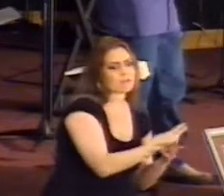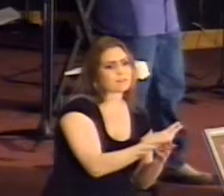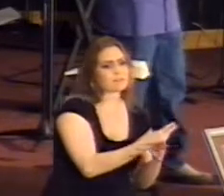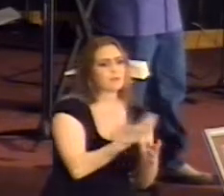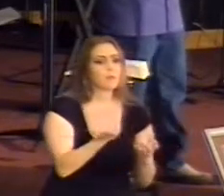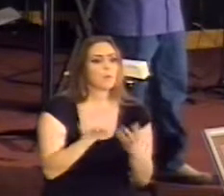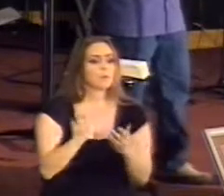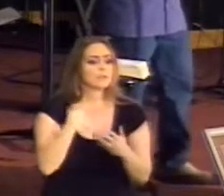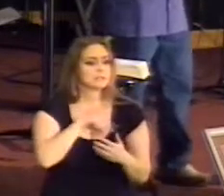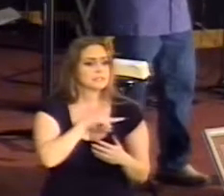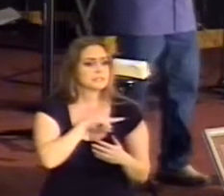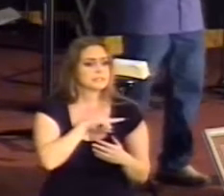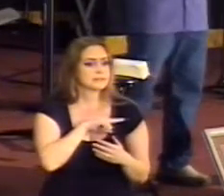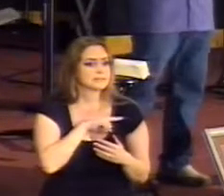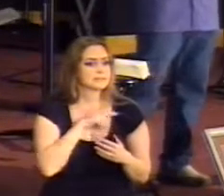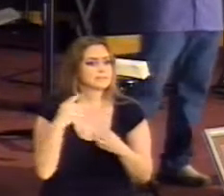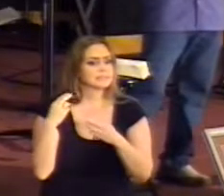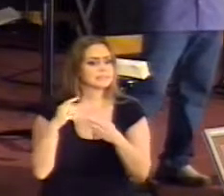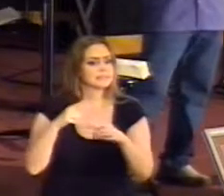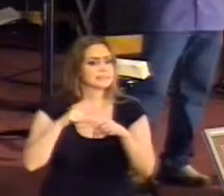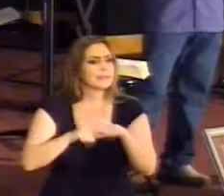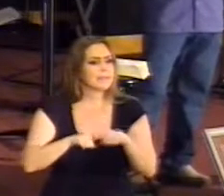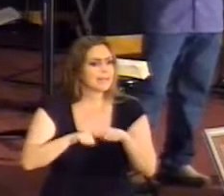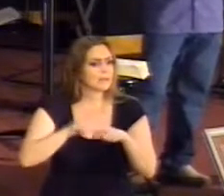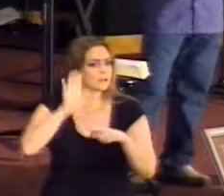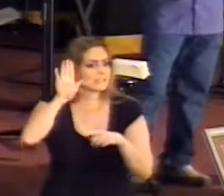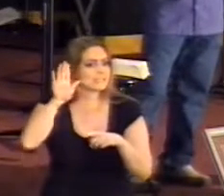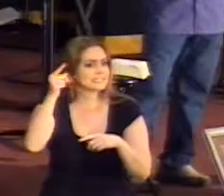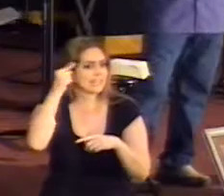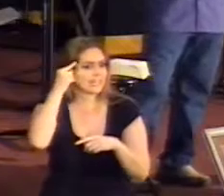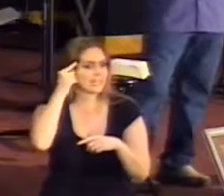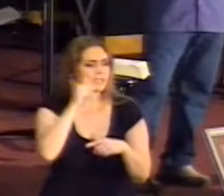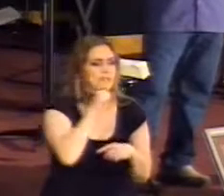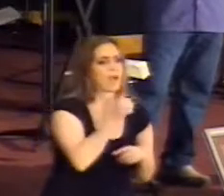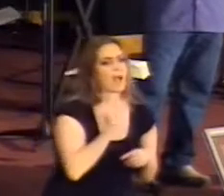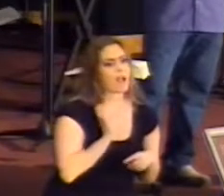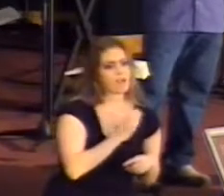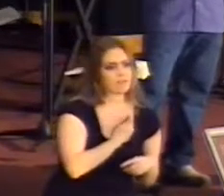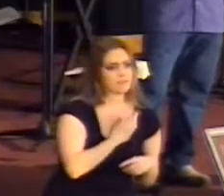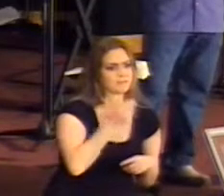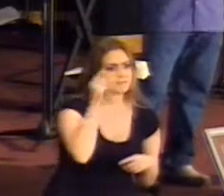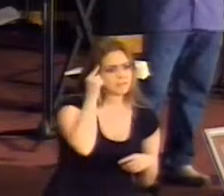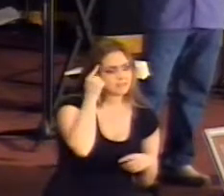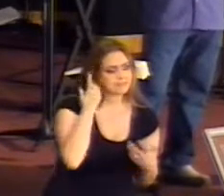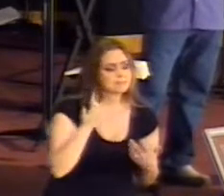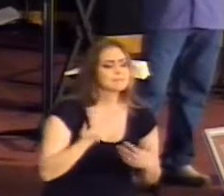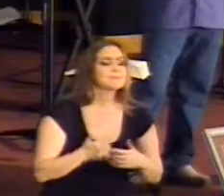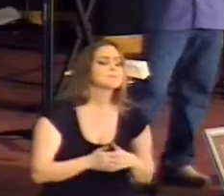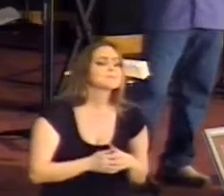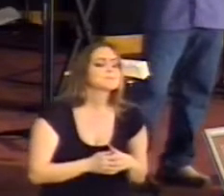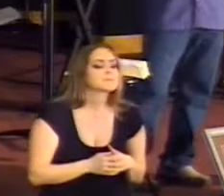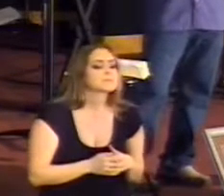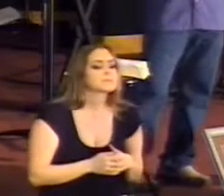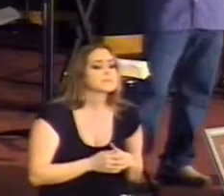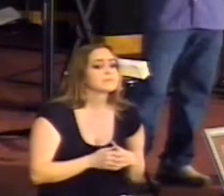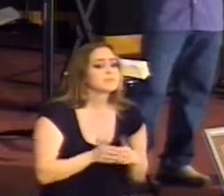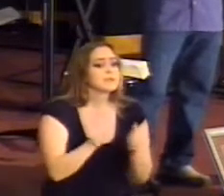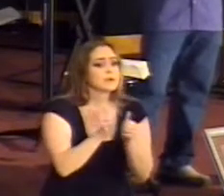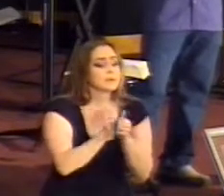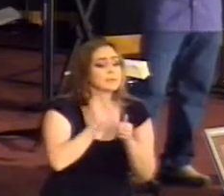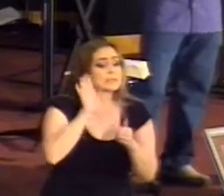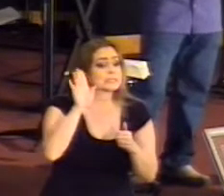wants us to be liberated from that. Here in James, in this chapter, beginning part of this chapter, with his own eyes,